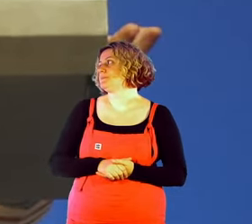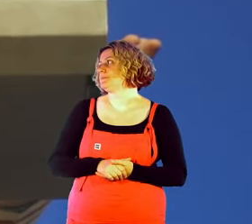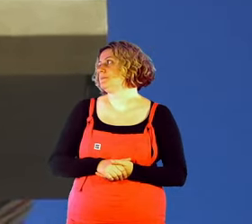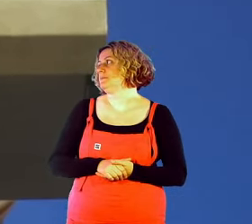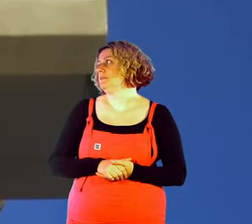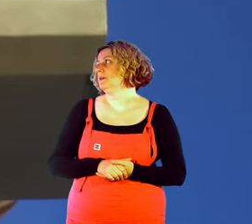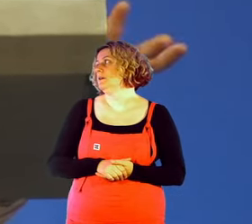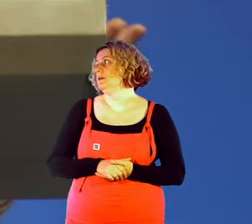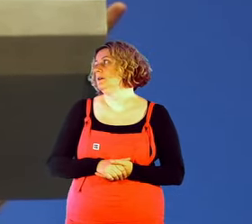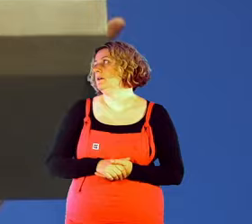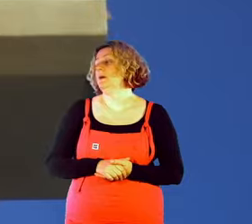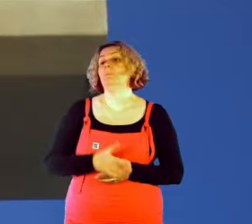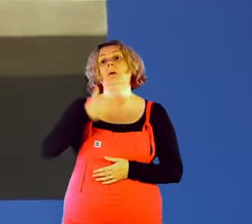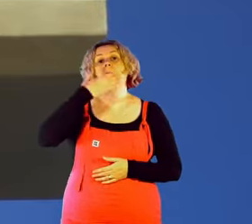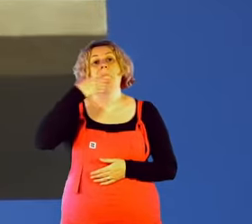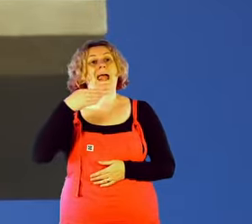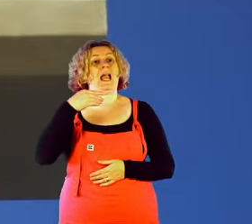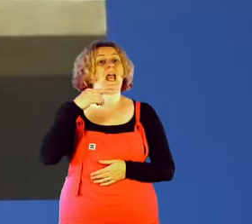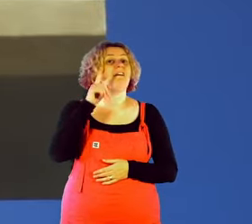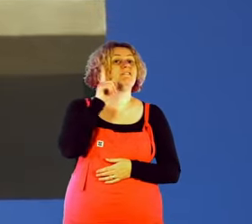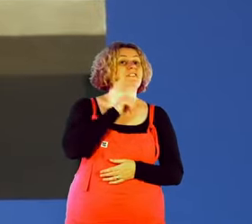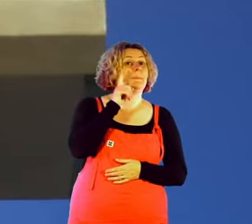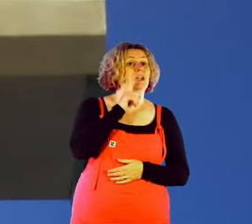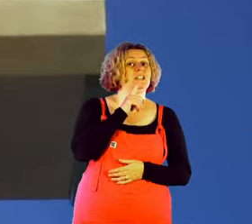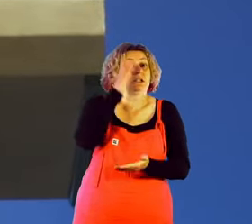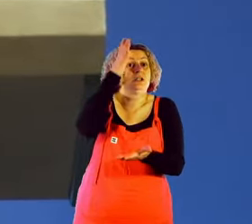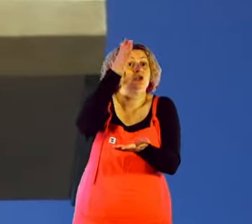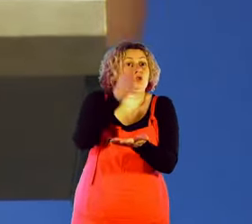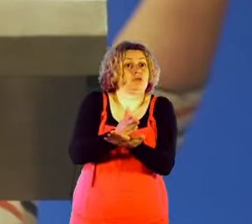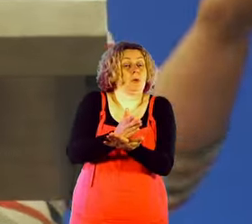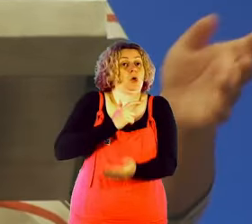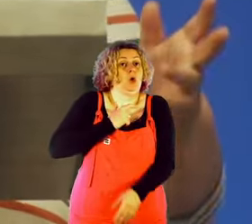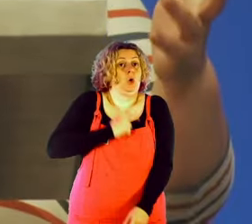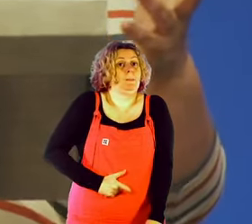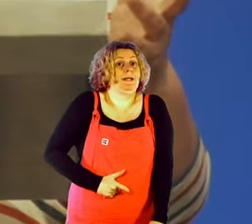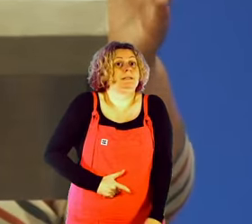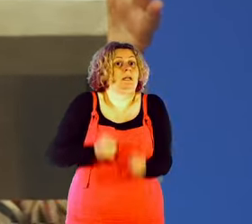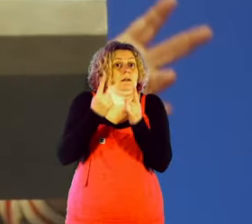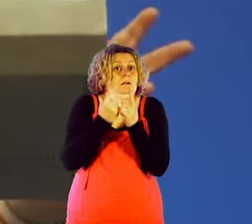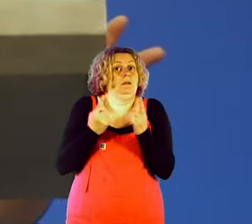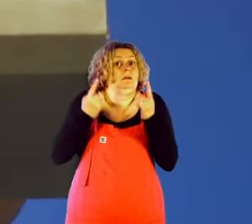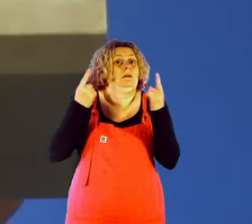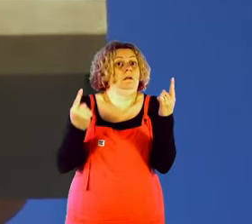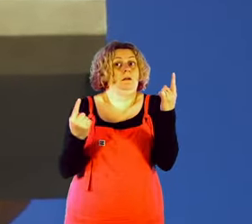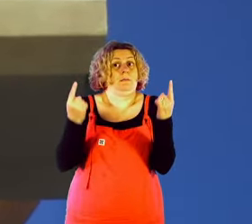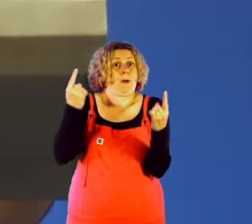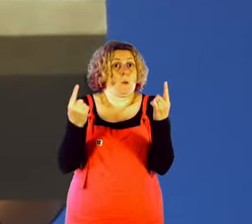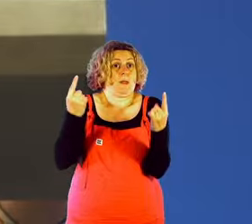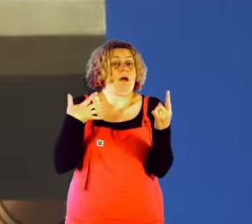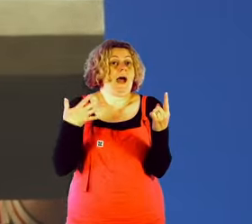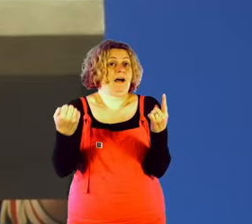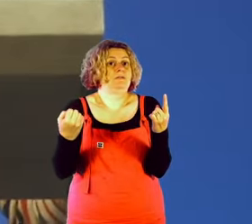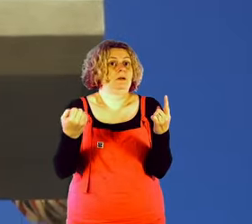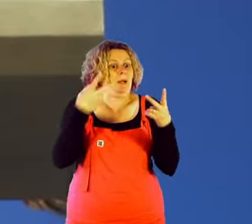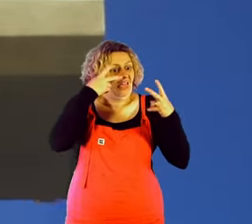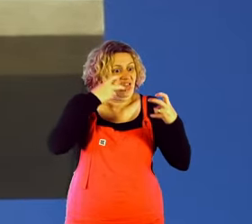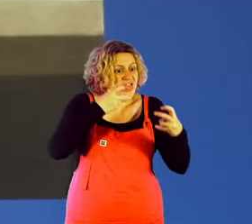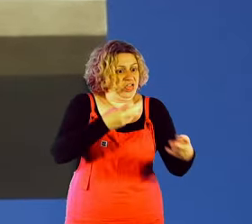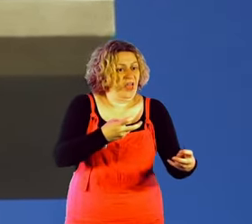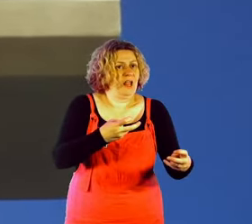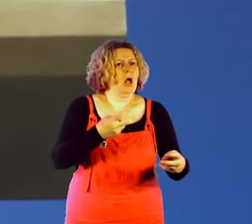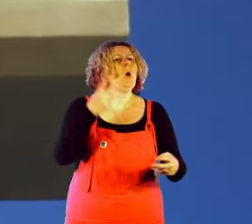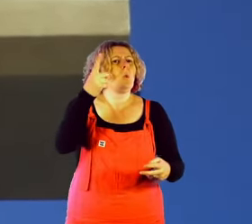and femaleness is part of our true humanity. We'll do more on that on Thursday as well. So yeah, lots to unpack there. Yes,